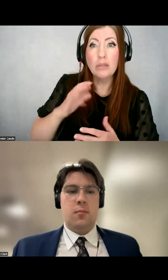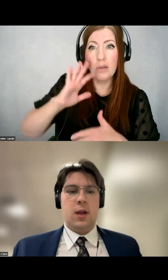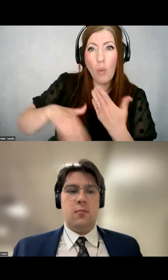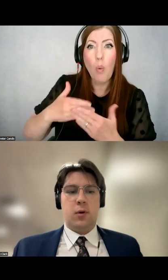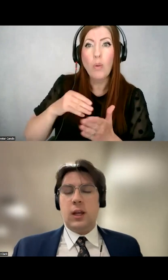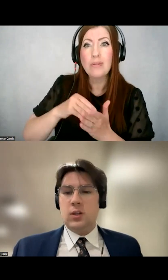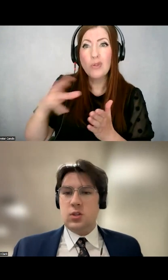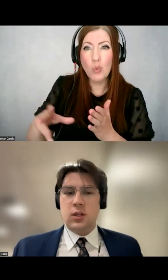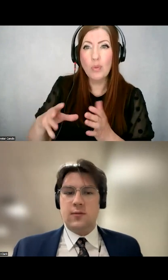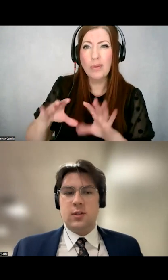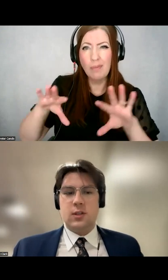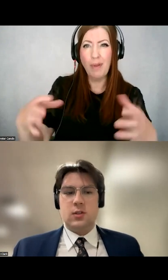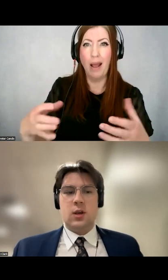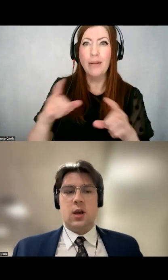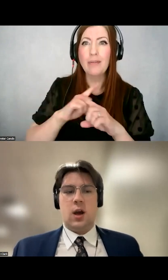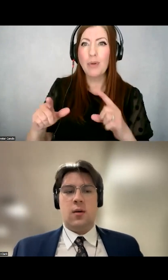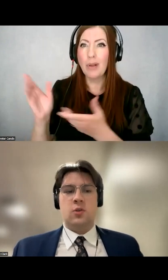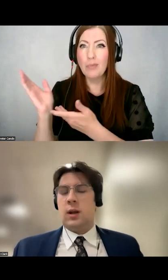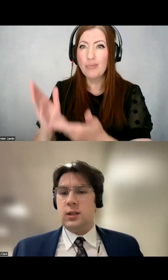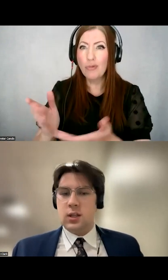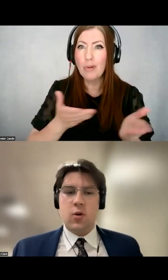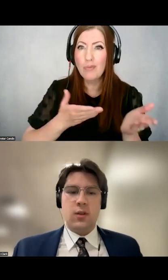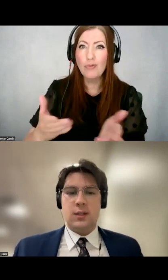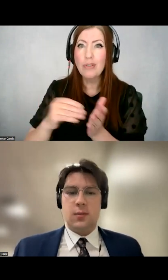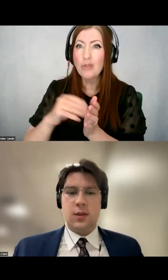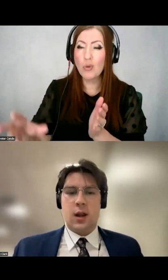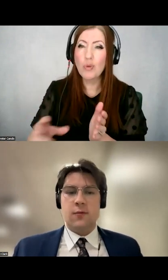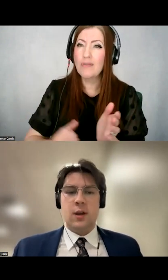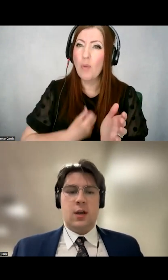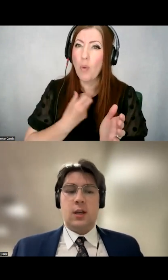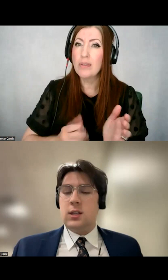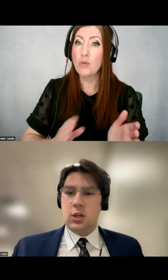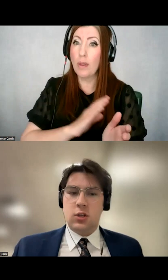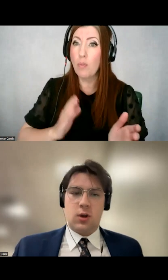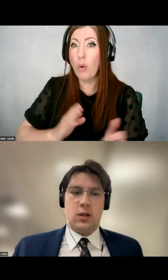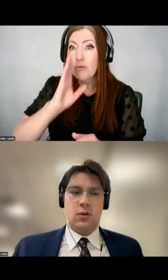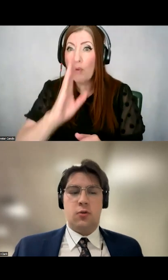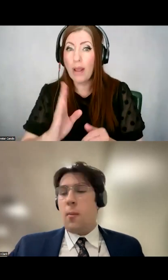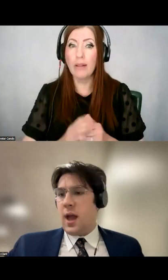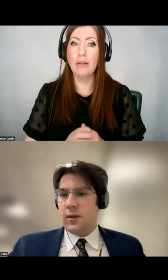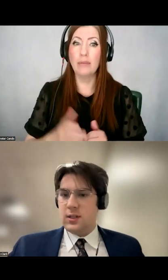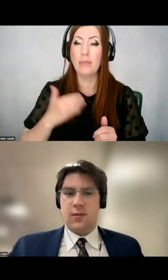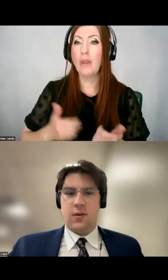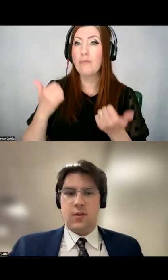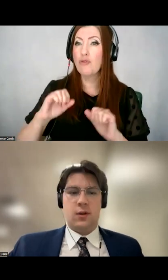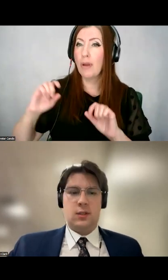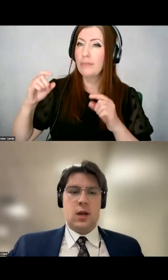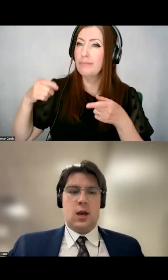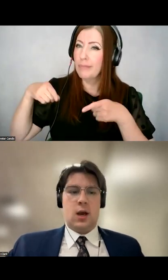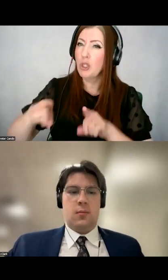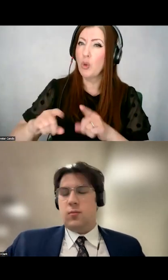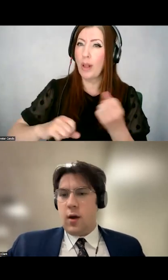body, but bringing students' voices directly to the board. And that's something that I've continued to try to do throughout my advocacy effort, whether